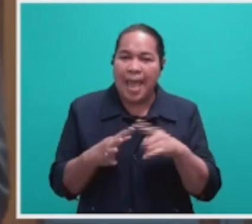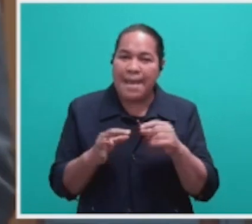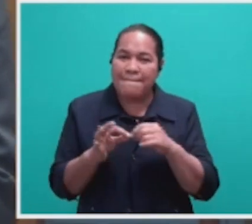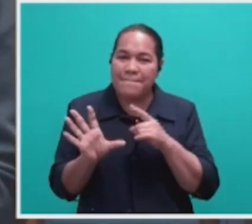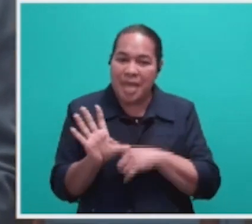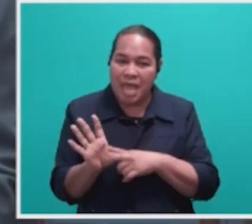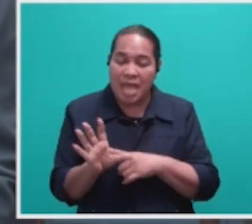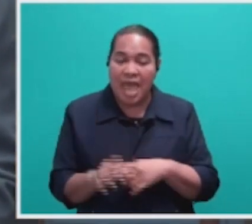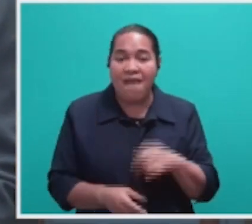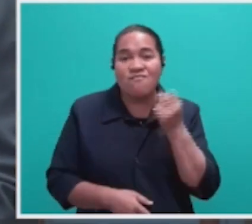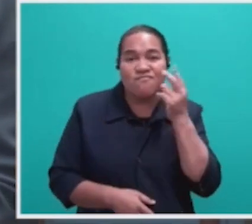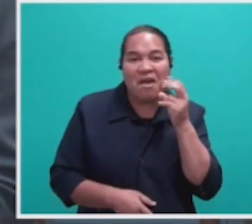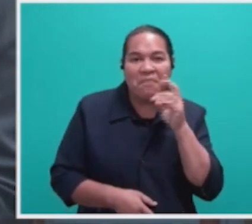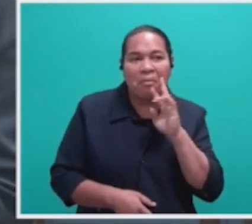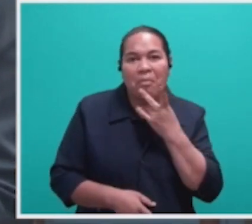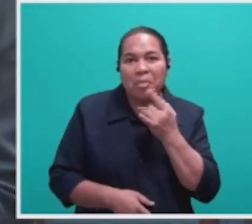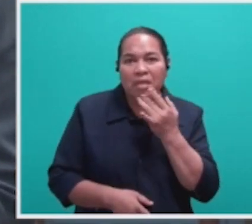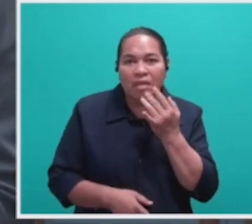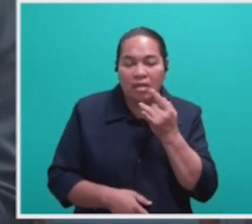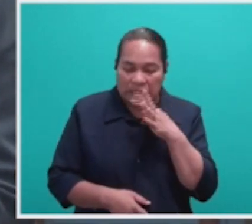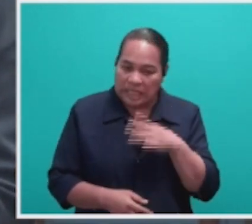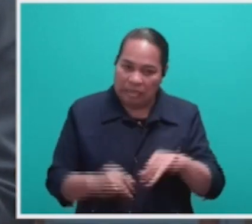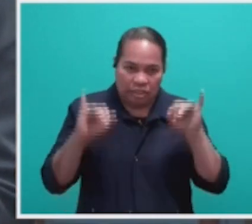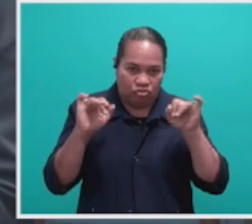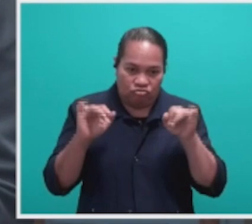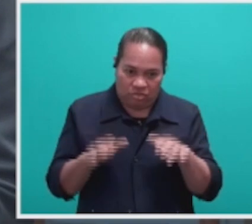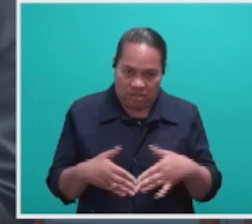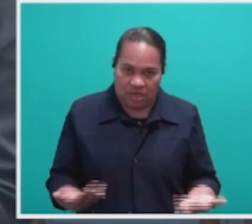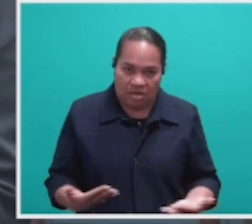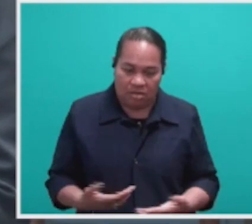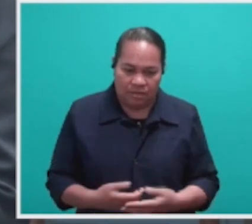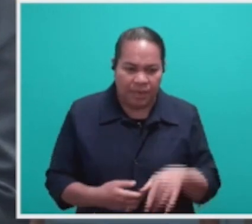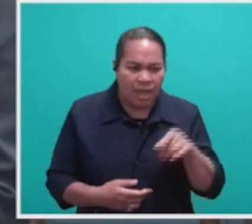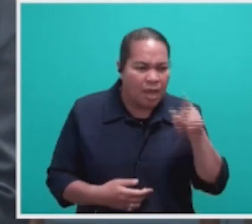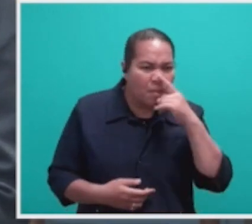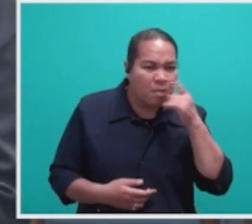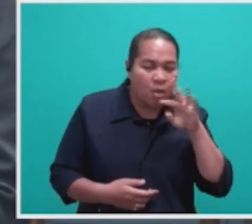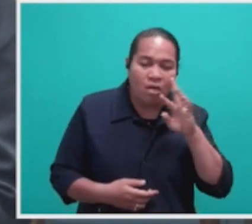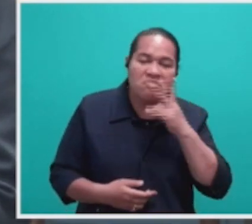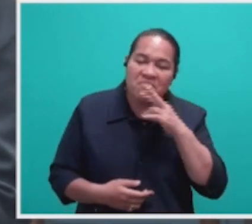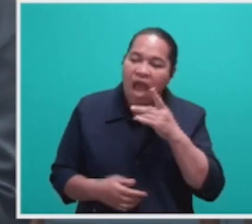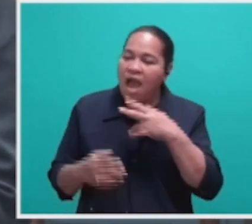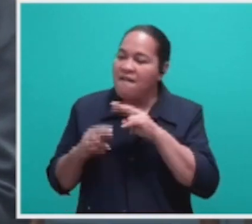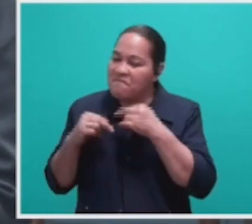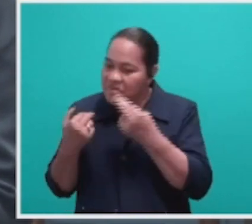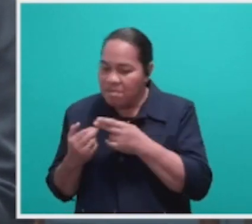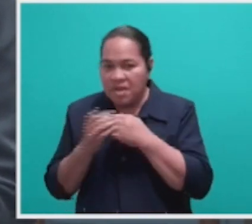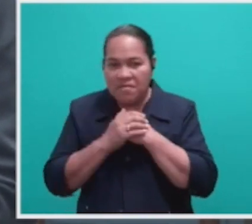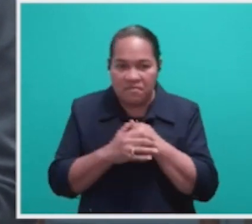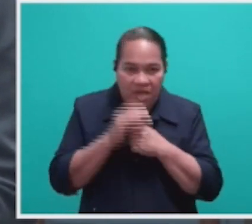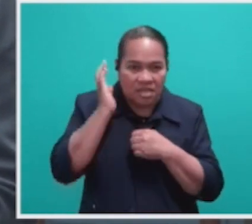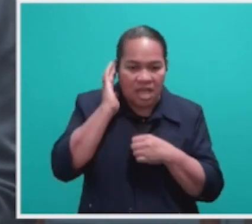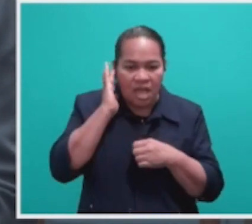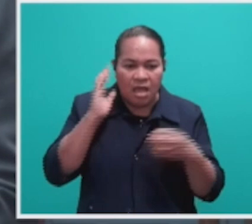Viber impersonations are key issues at the moment. Impersonators would defraud family, friends, business executives